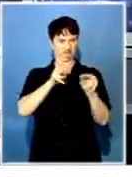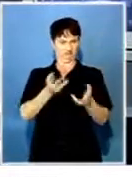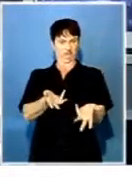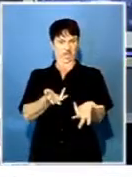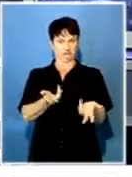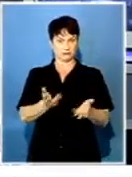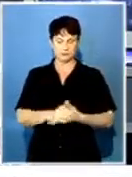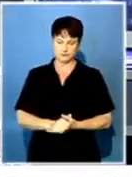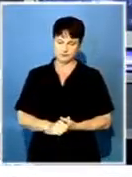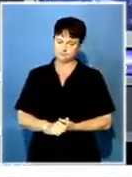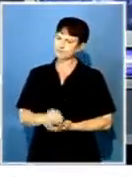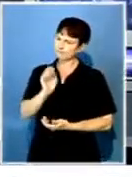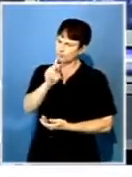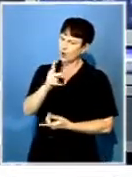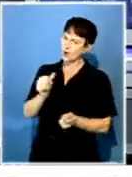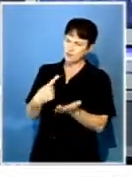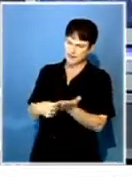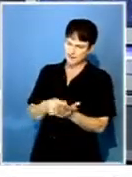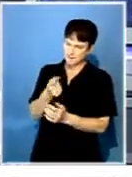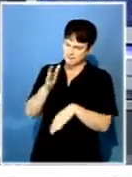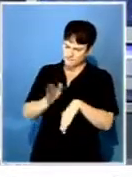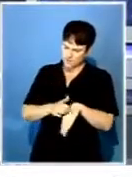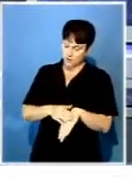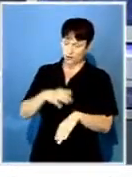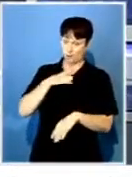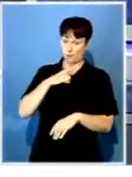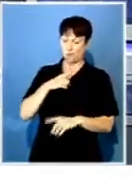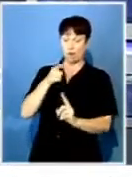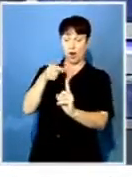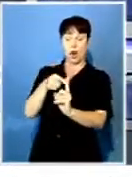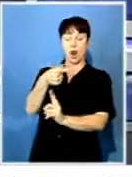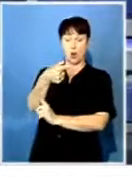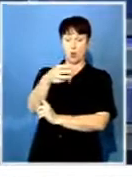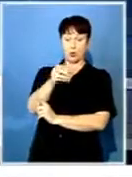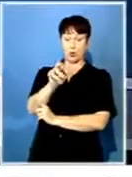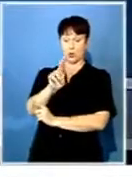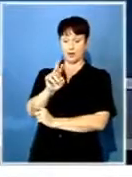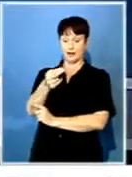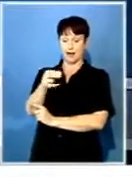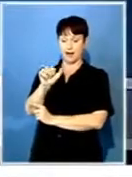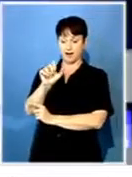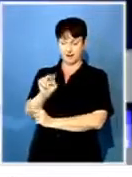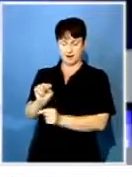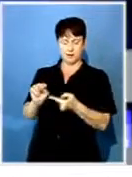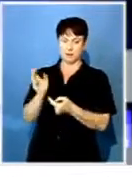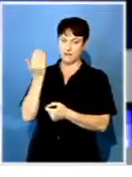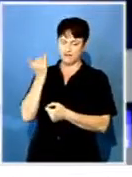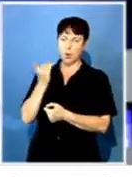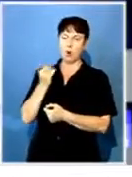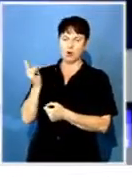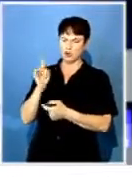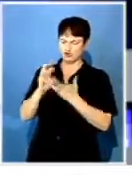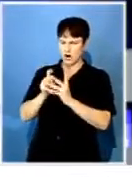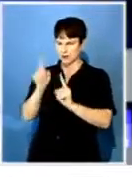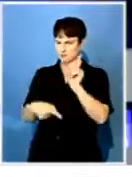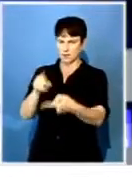agencies. Let's talk about this more, because so the outgoing minister, Pravin Gordhan's efforts to enhance governance at SOEs